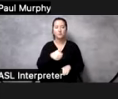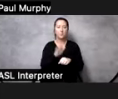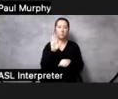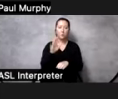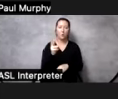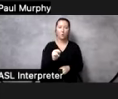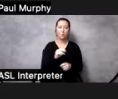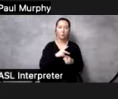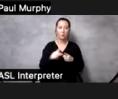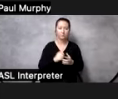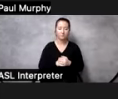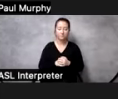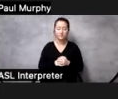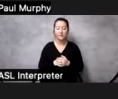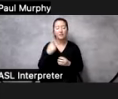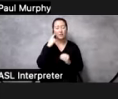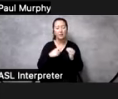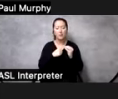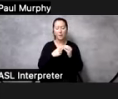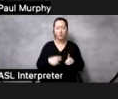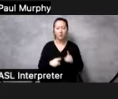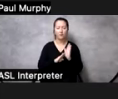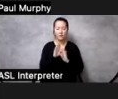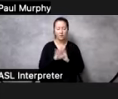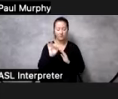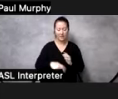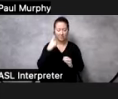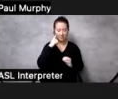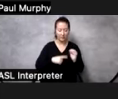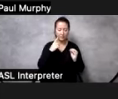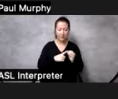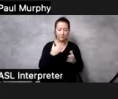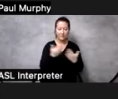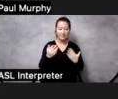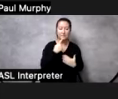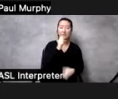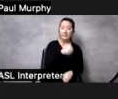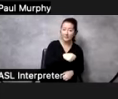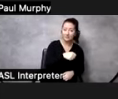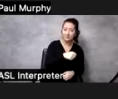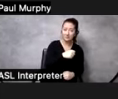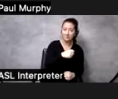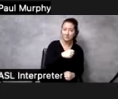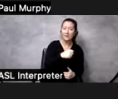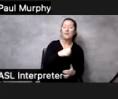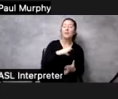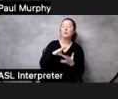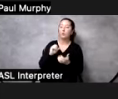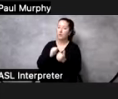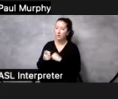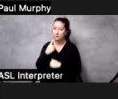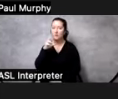you guys to think about is, as you develop this, be very thoughtful of the things that you say yes to and learn how to say